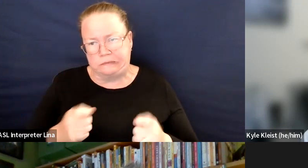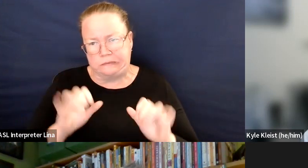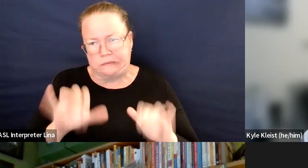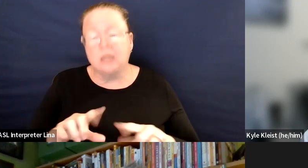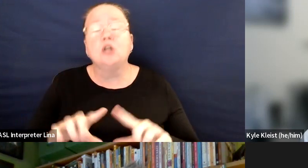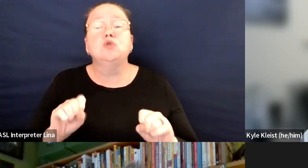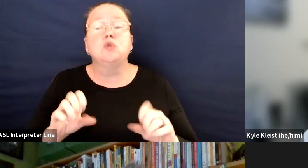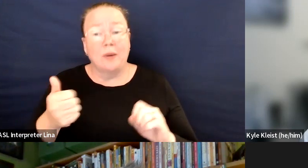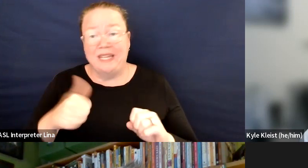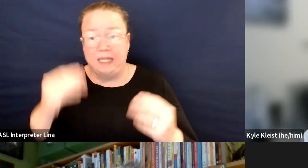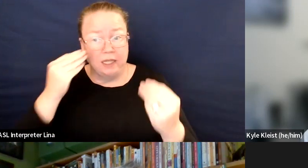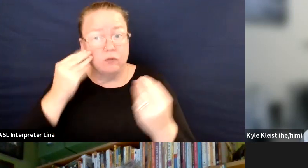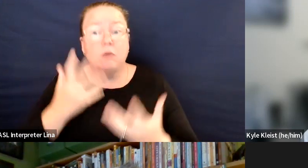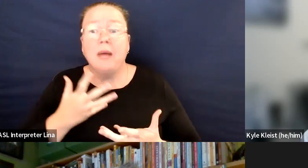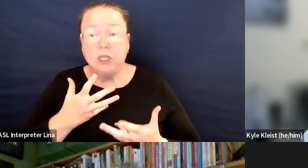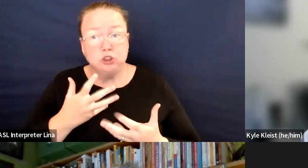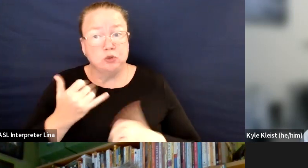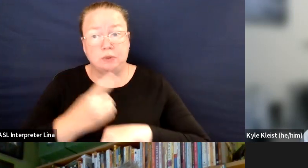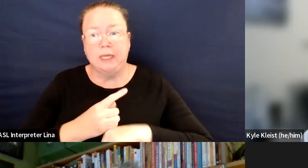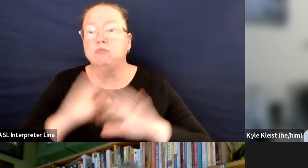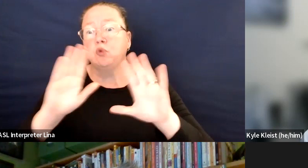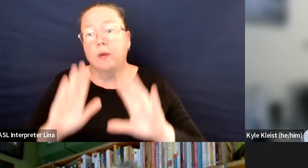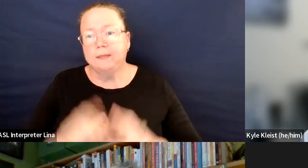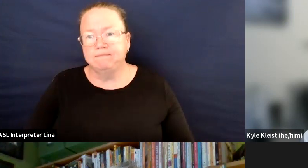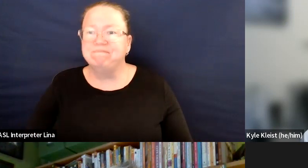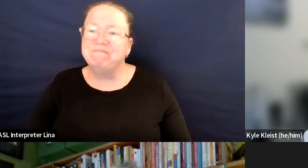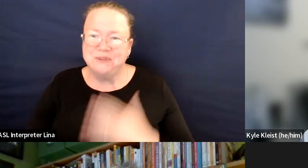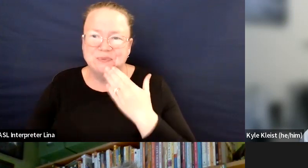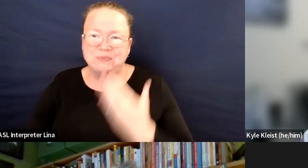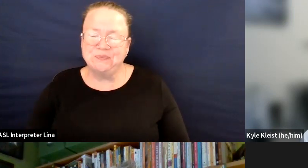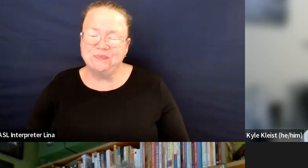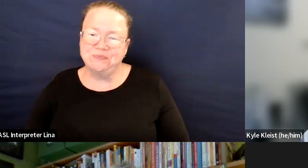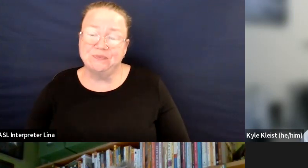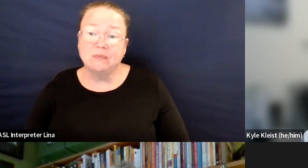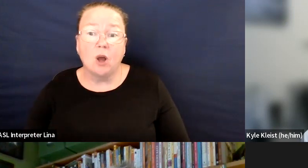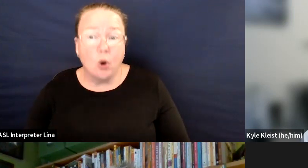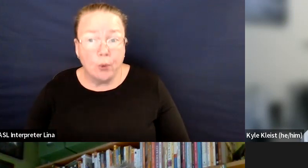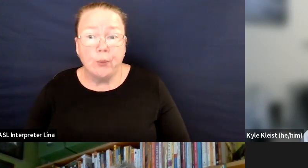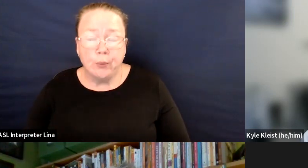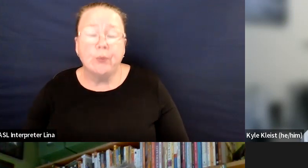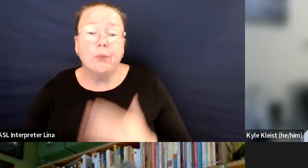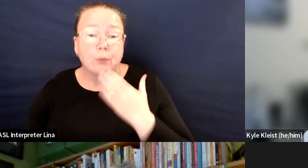any information that I can get today would be really great. Thank you. Thank you, Samantha.